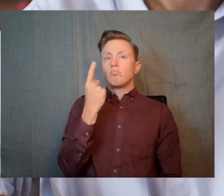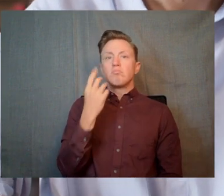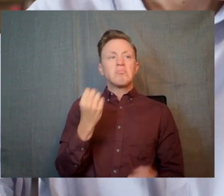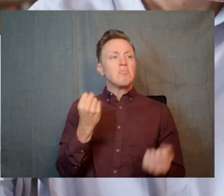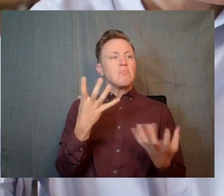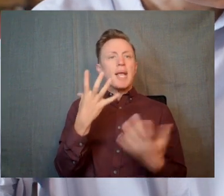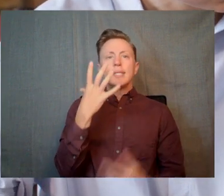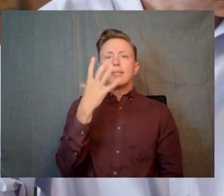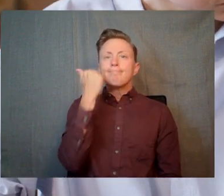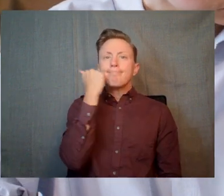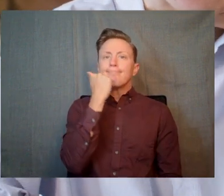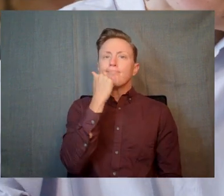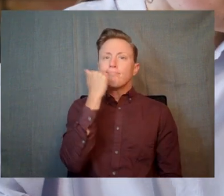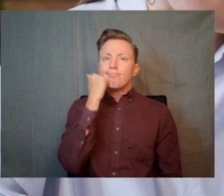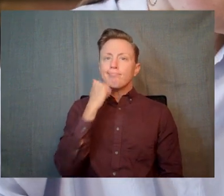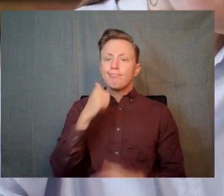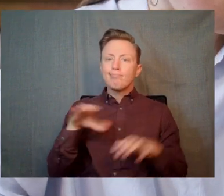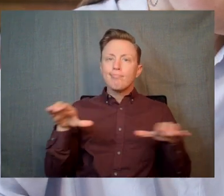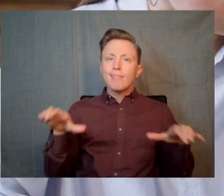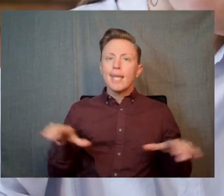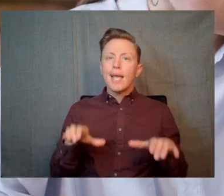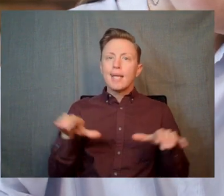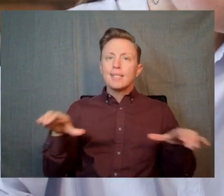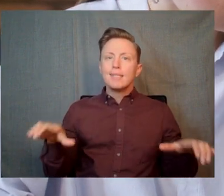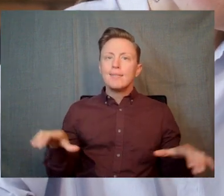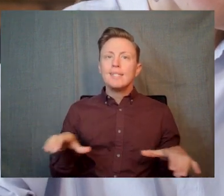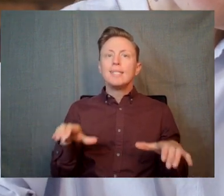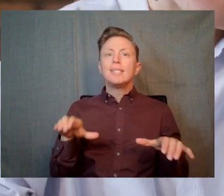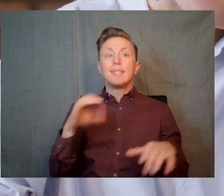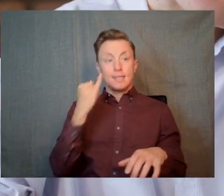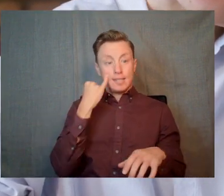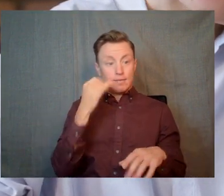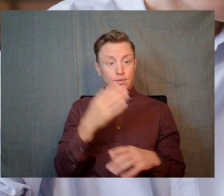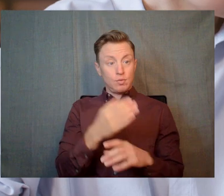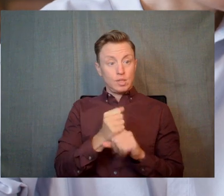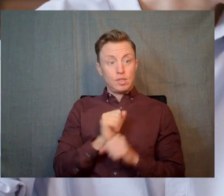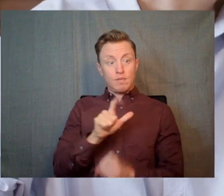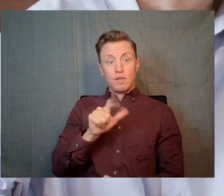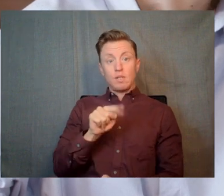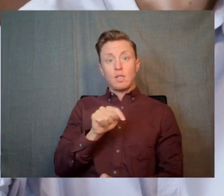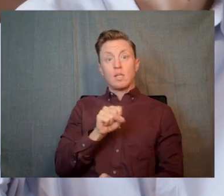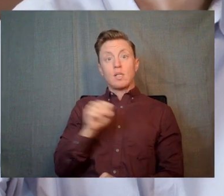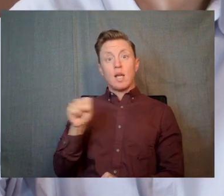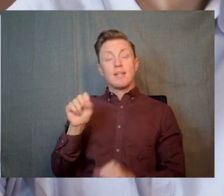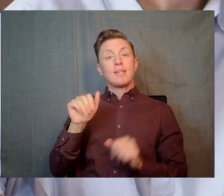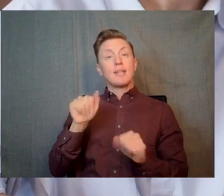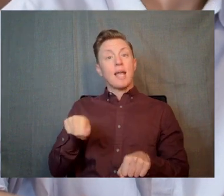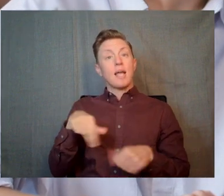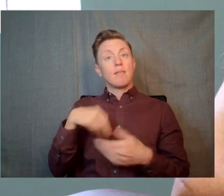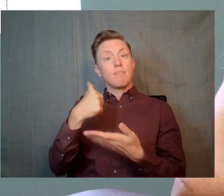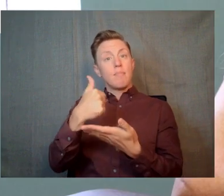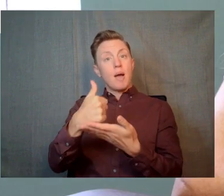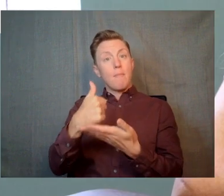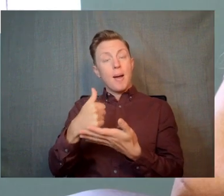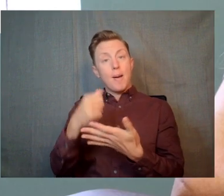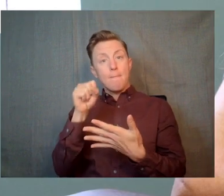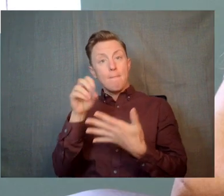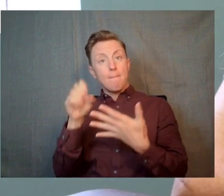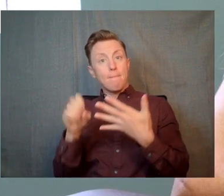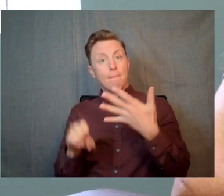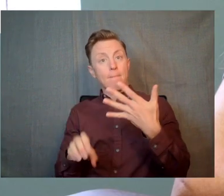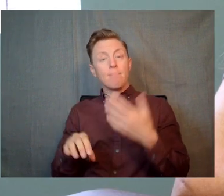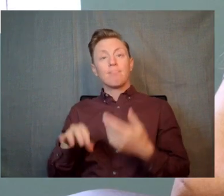common daily activities that LTSS recipients can get help with.